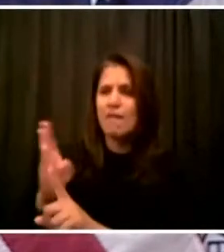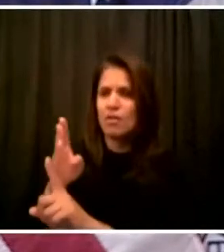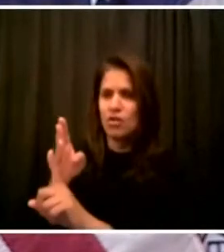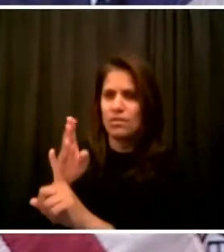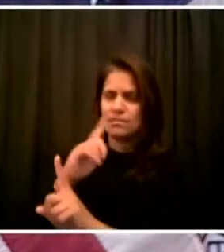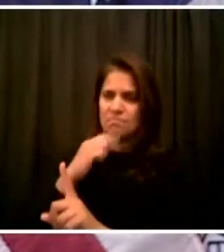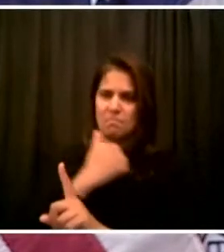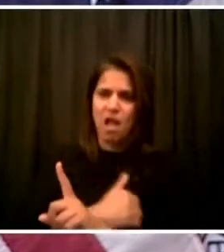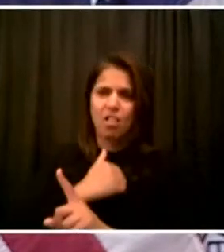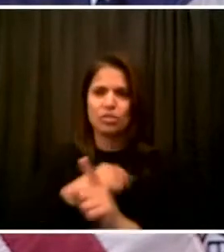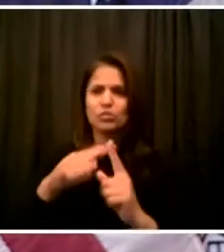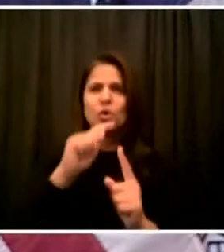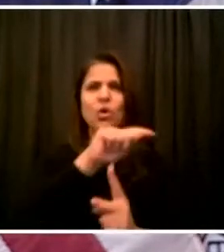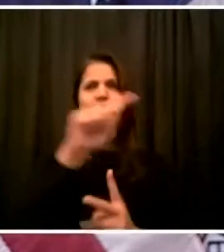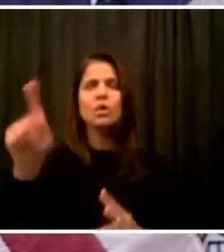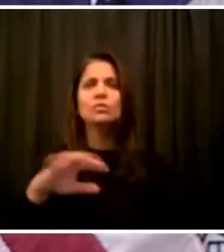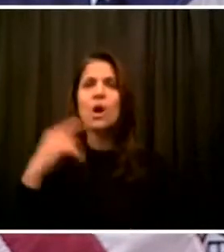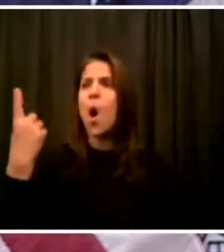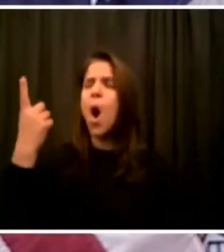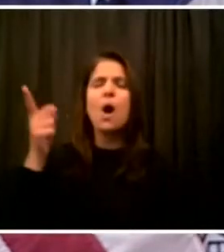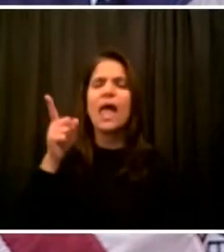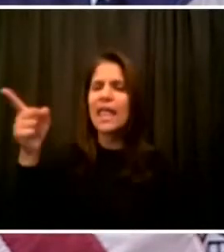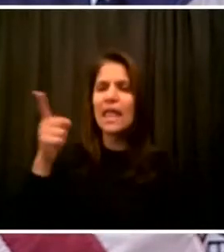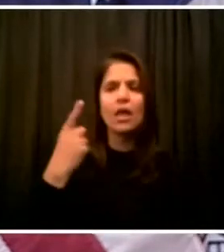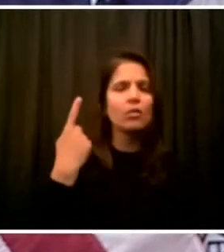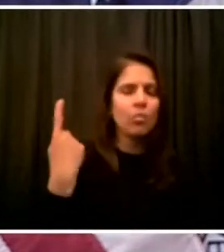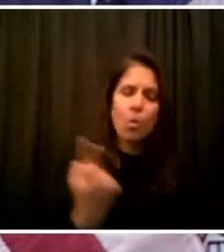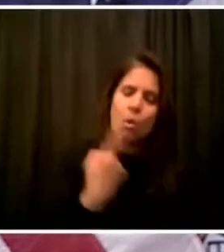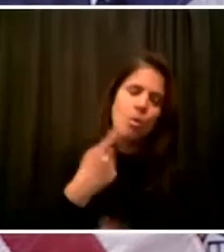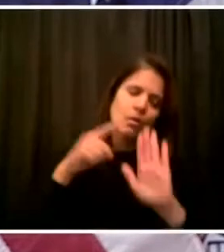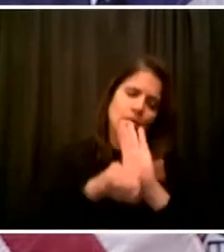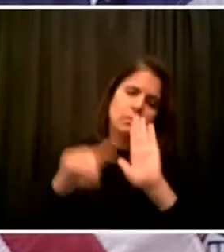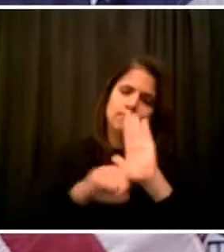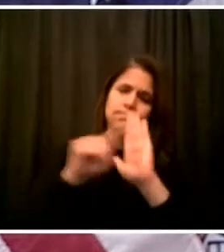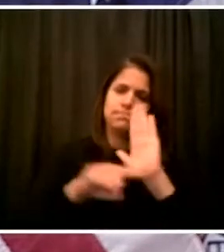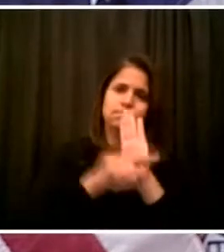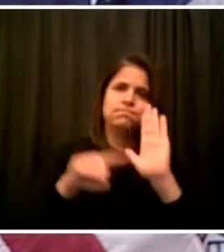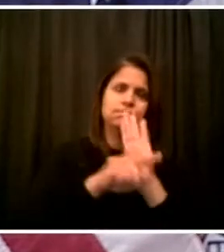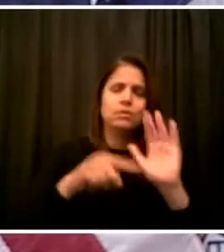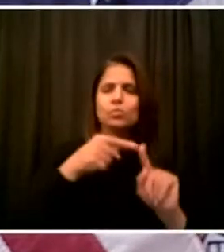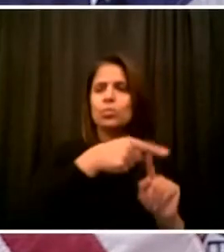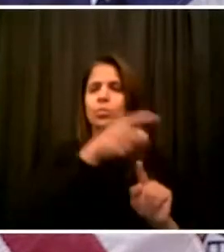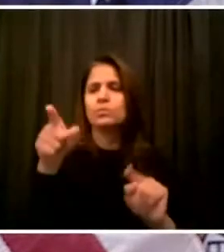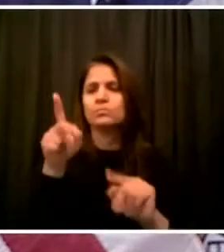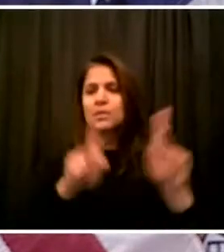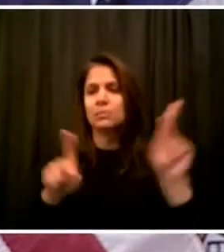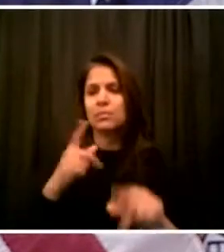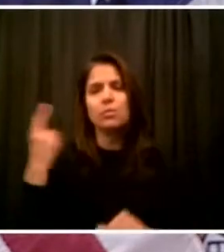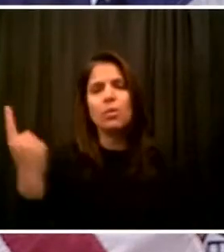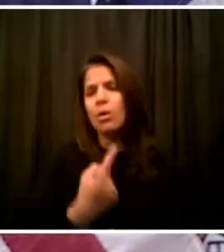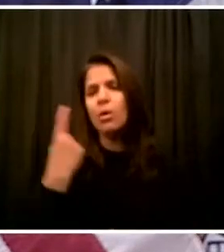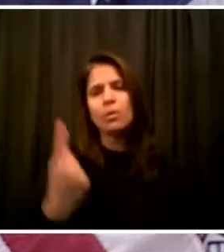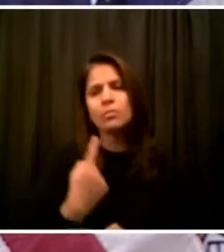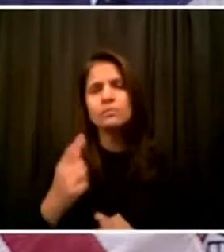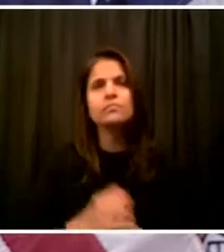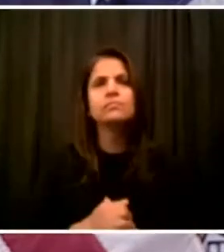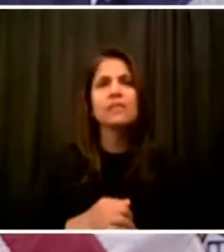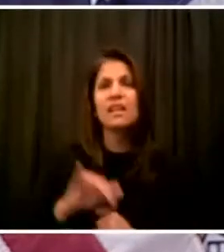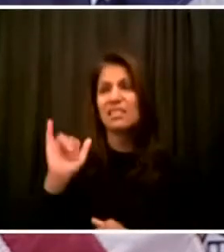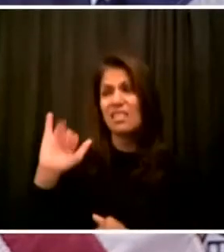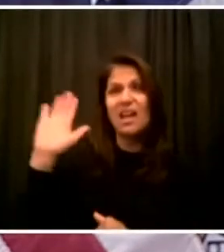do. But no, that's absolutely unacceptable. And as I said, two wrongs do not make a right. So that language should be